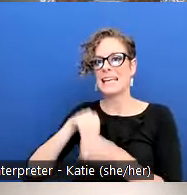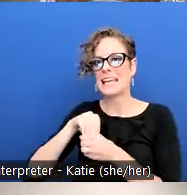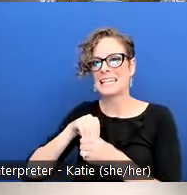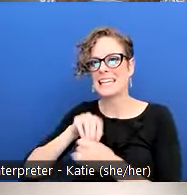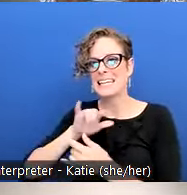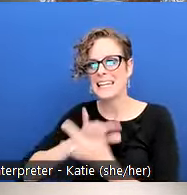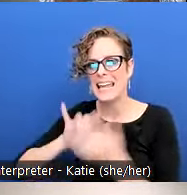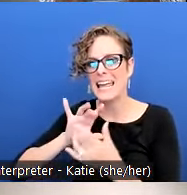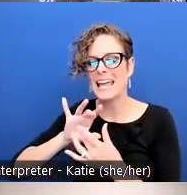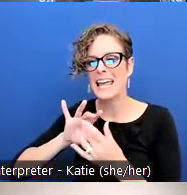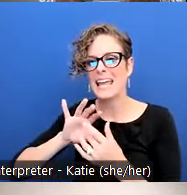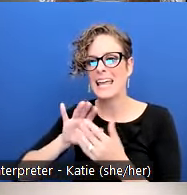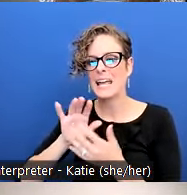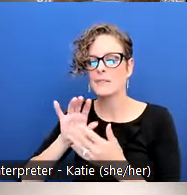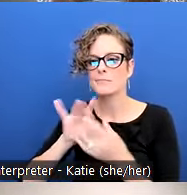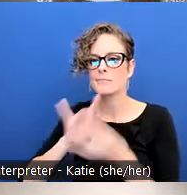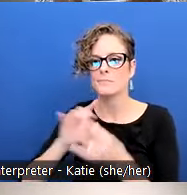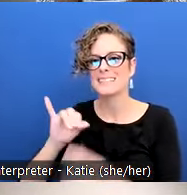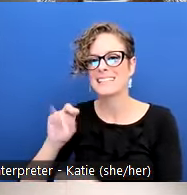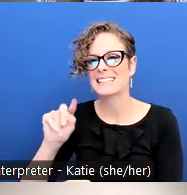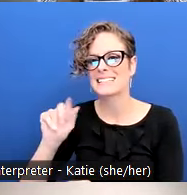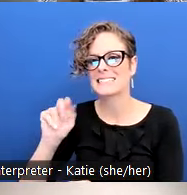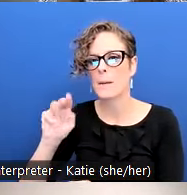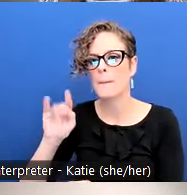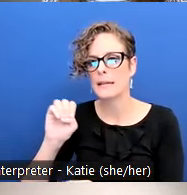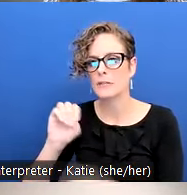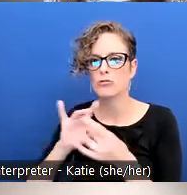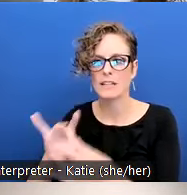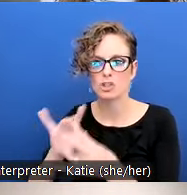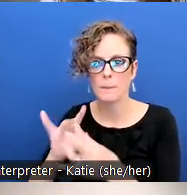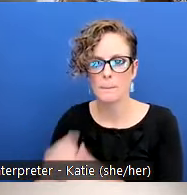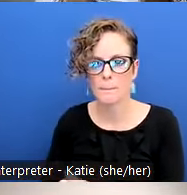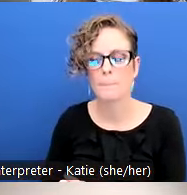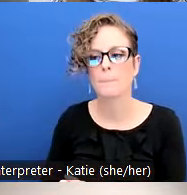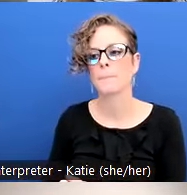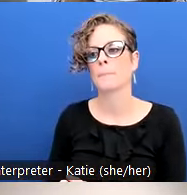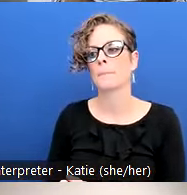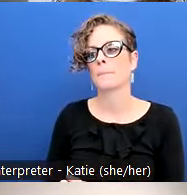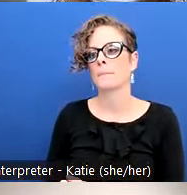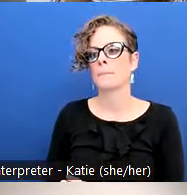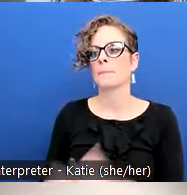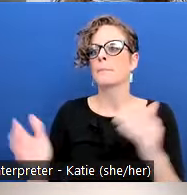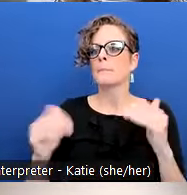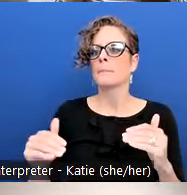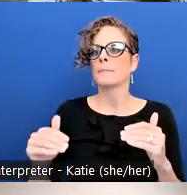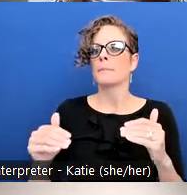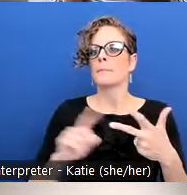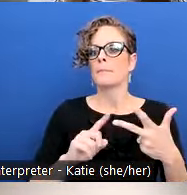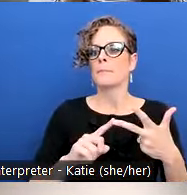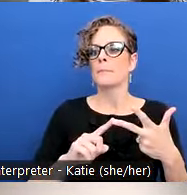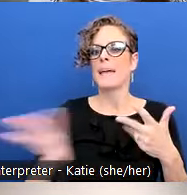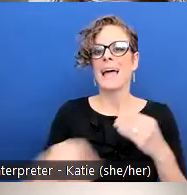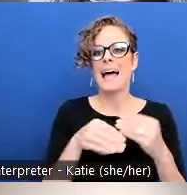work that your programs are all doing. It also added language defining culturally specific